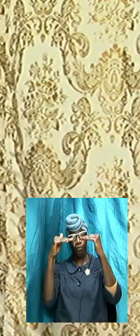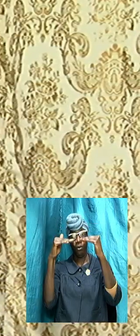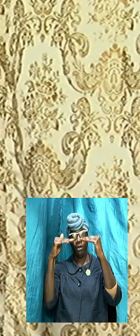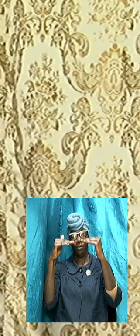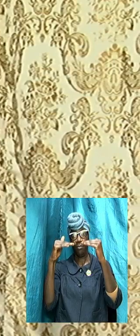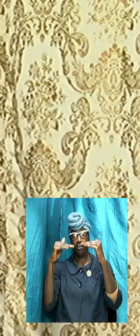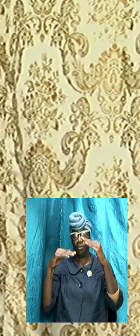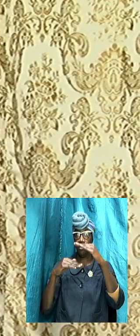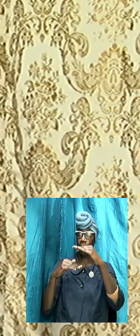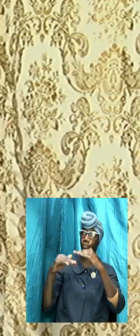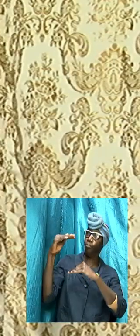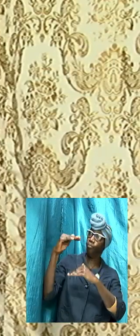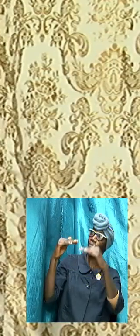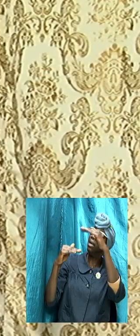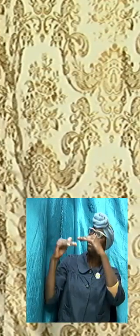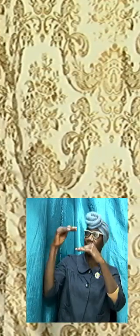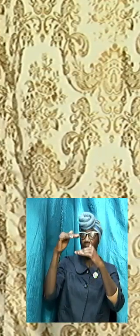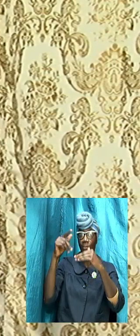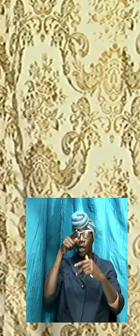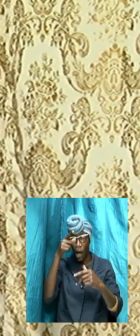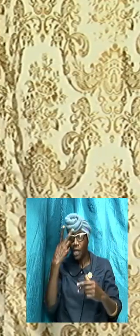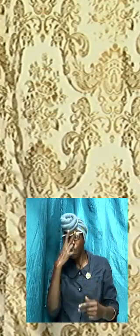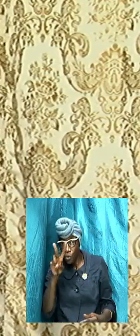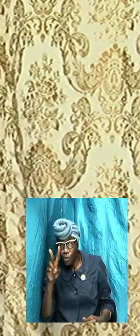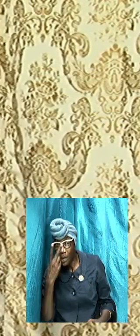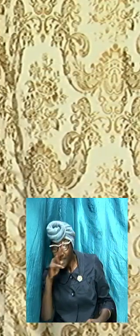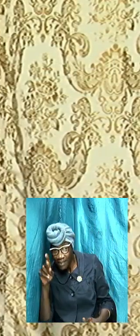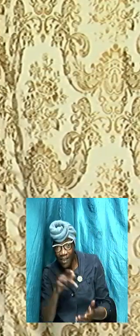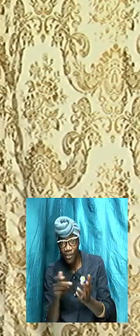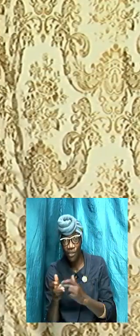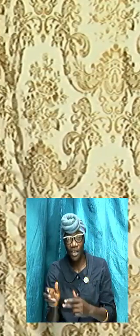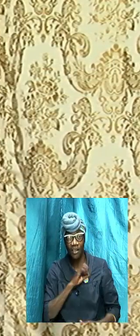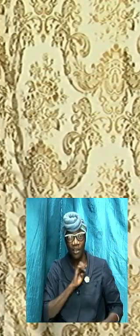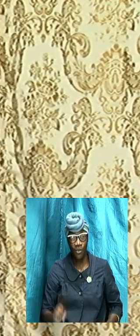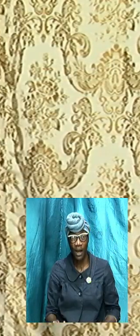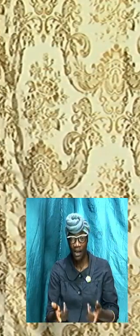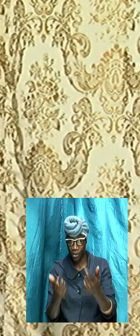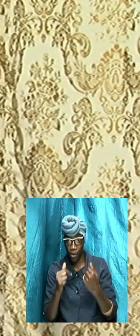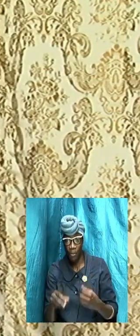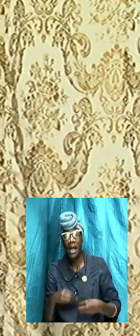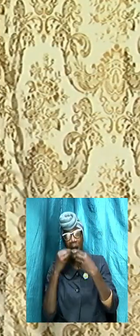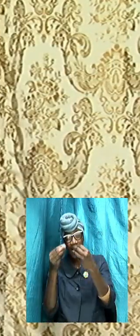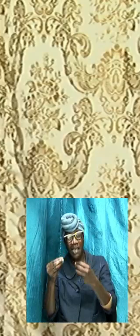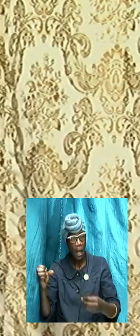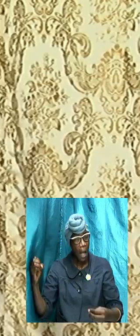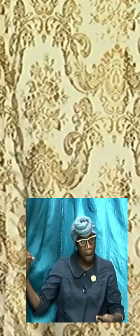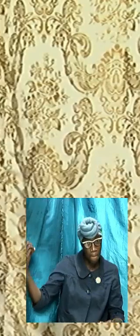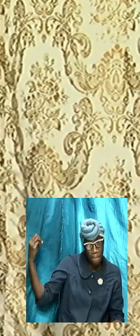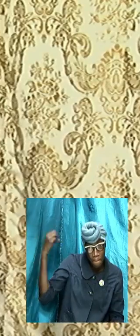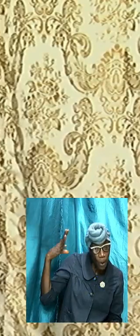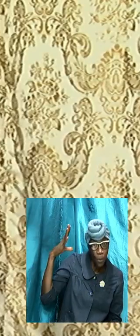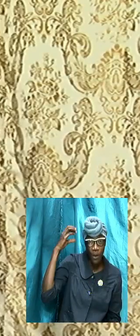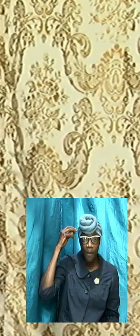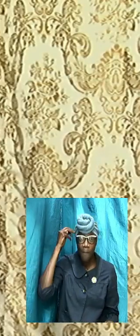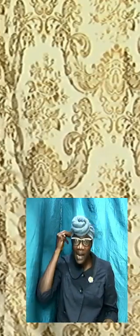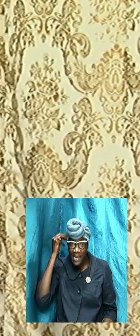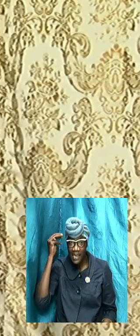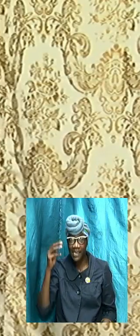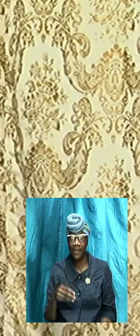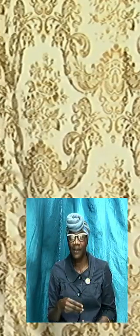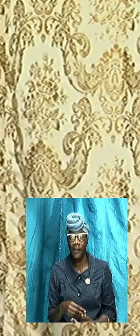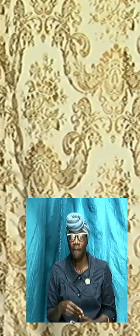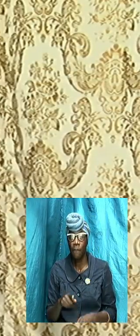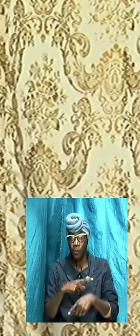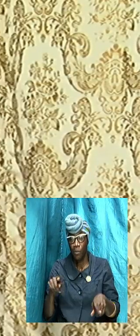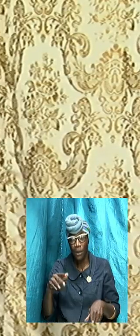Jesus Christ come and he comes with that crown and he gives it to you. It's going to blow your mind. It's going to blow your mind. Amen. But you